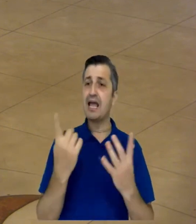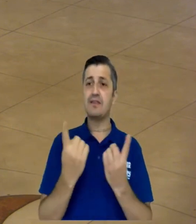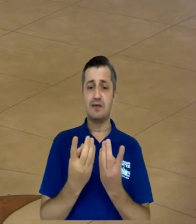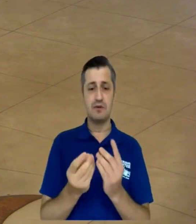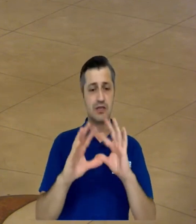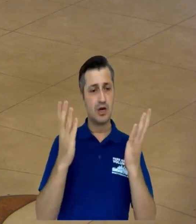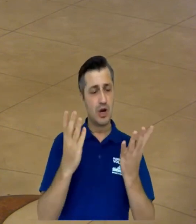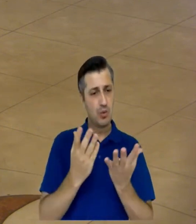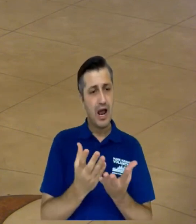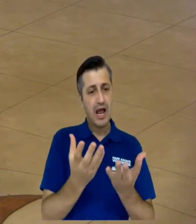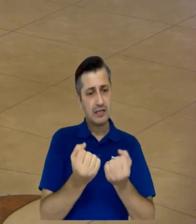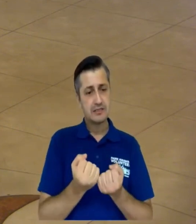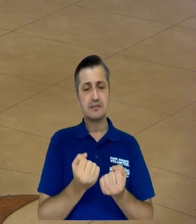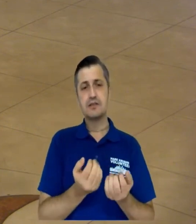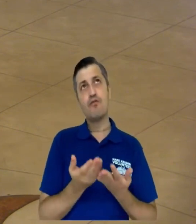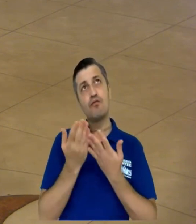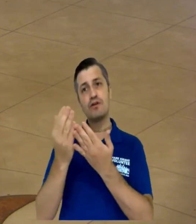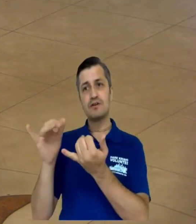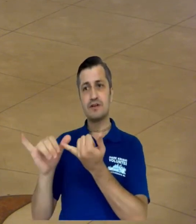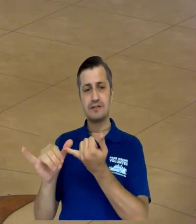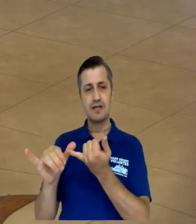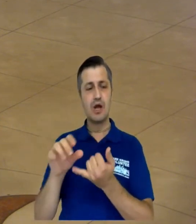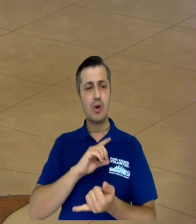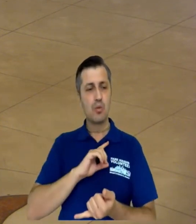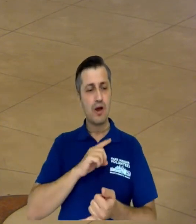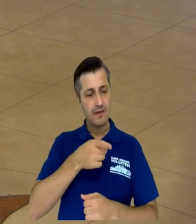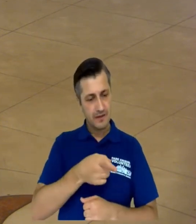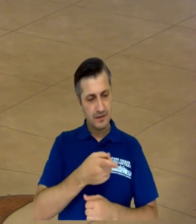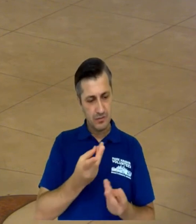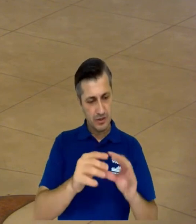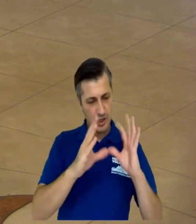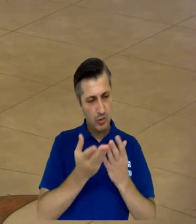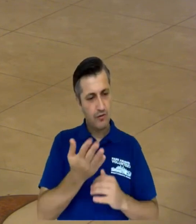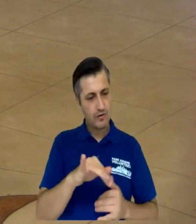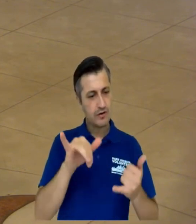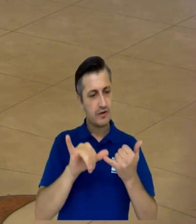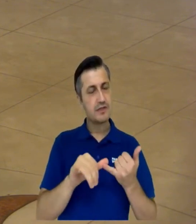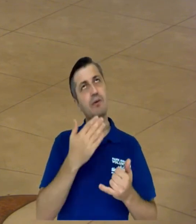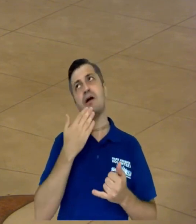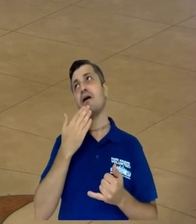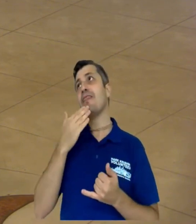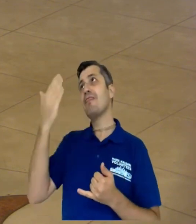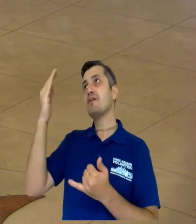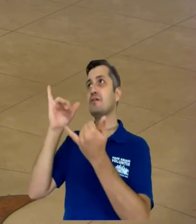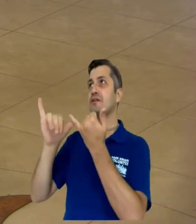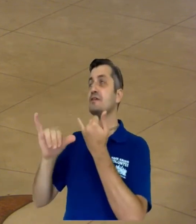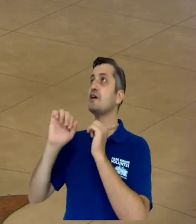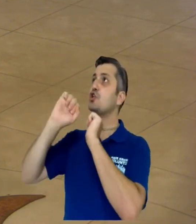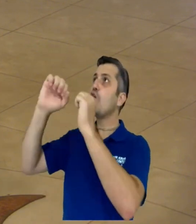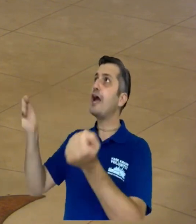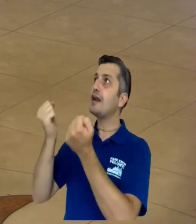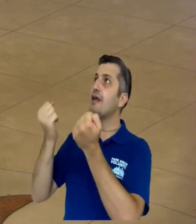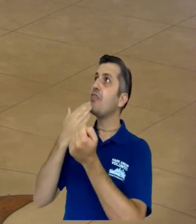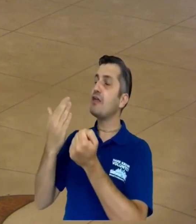think, this comes from Krishna. Thank you, Krishna. This is your energy. So as devotees, we do this. We